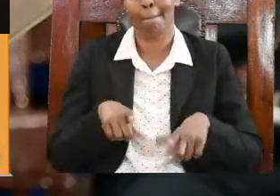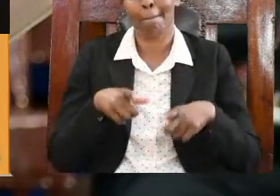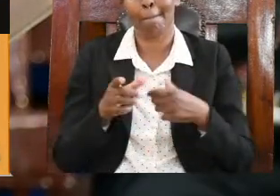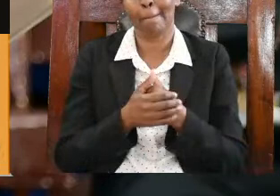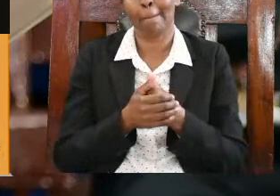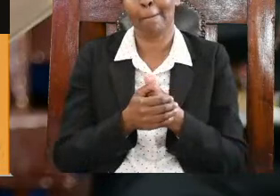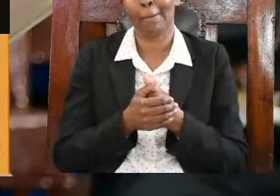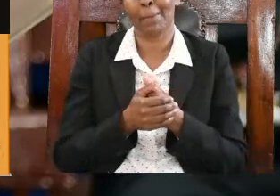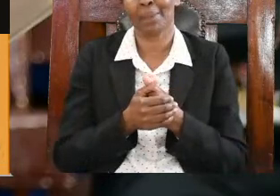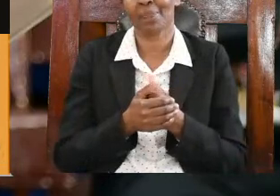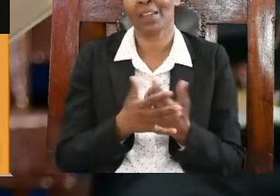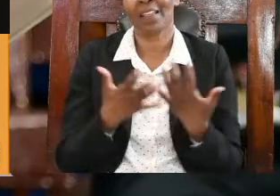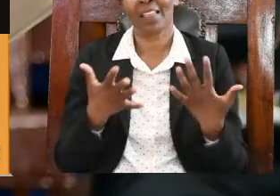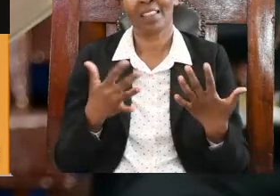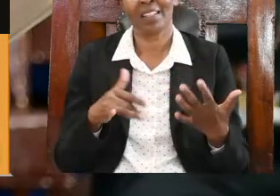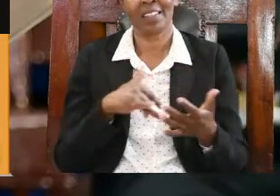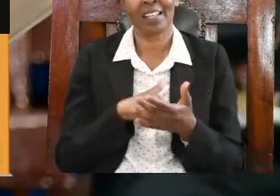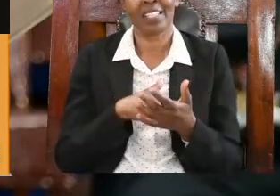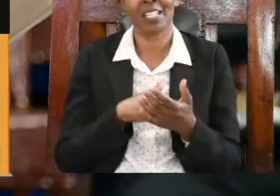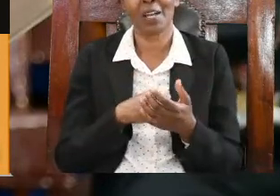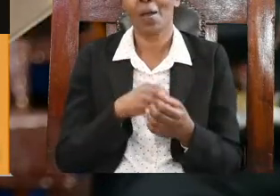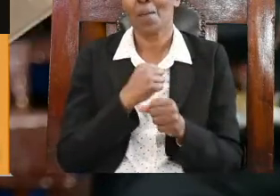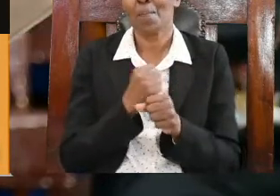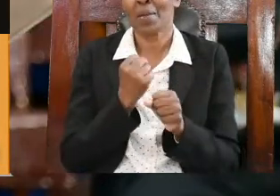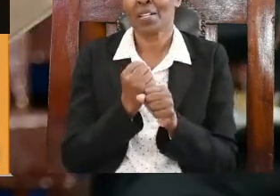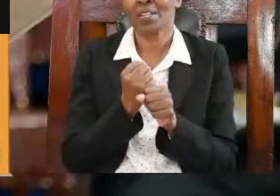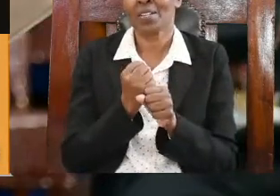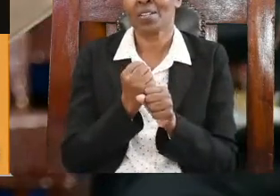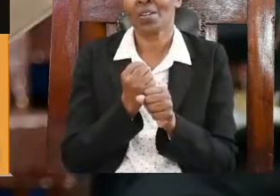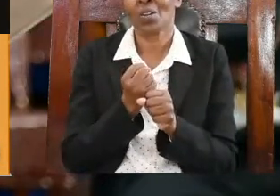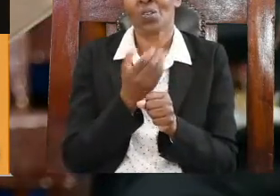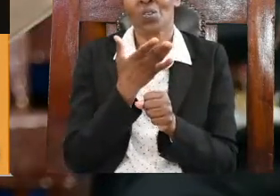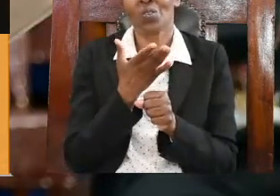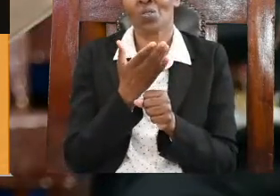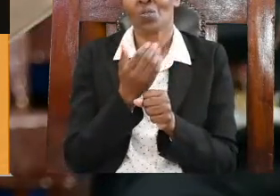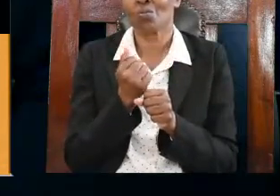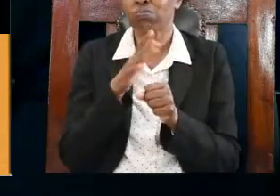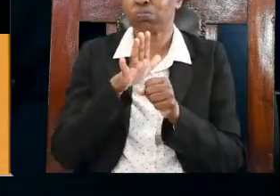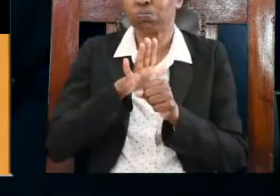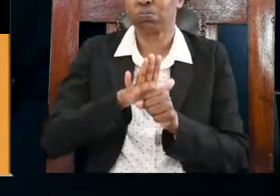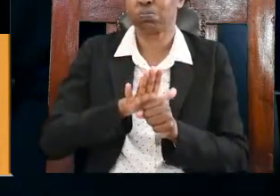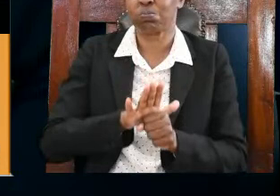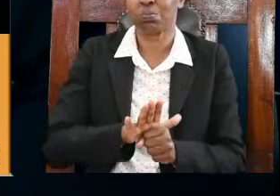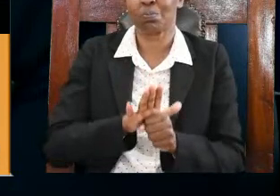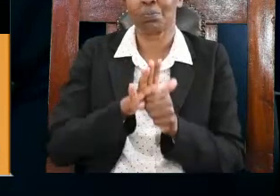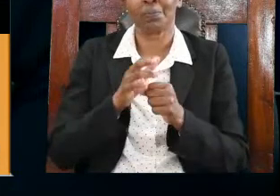I mean, these are things that maybe you don't even have a reversal way to turn them.